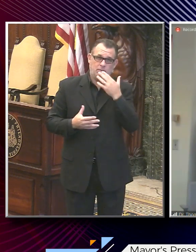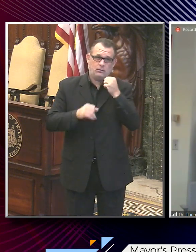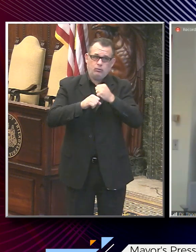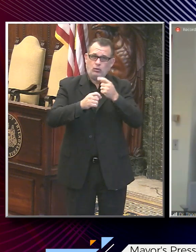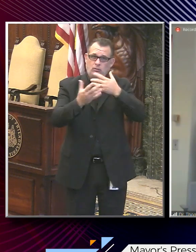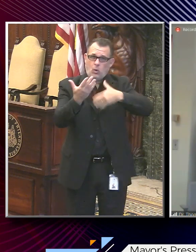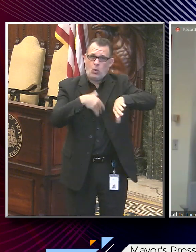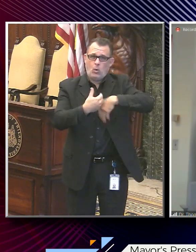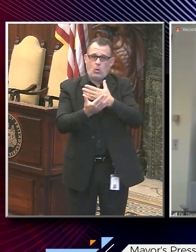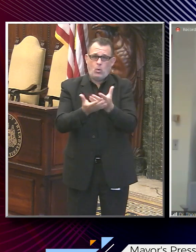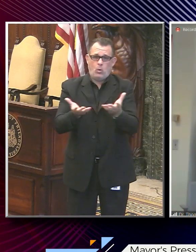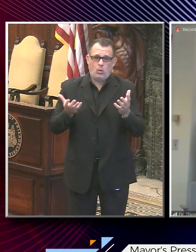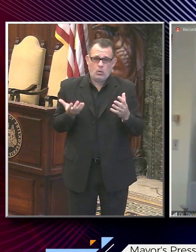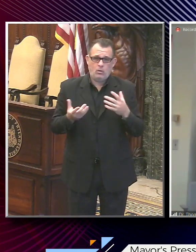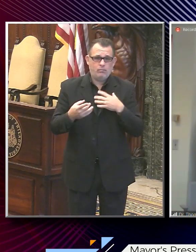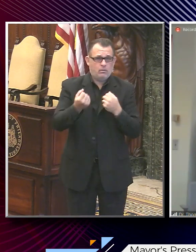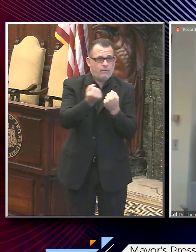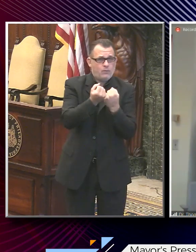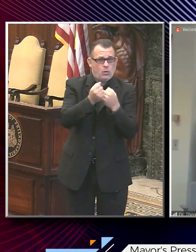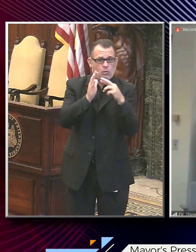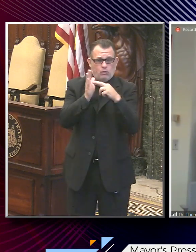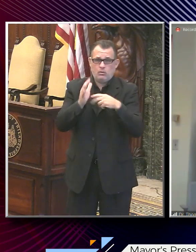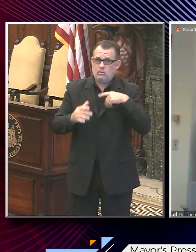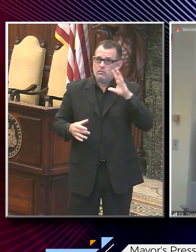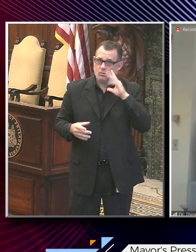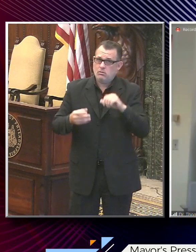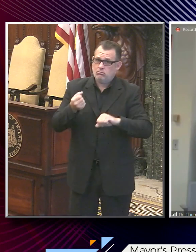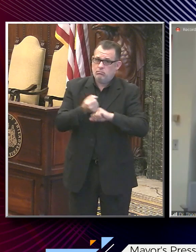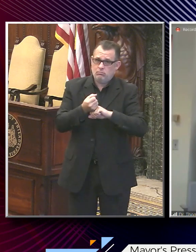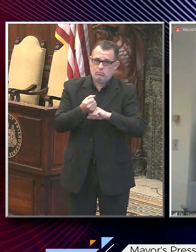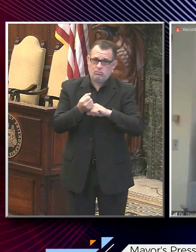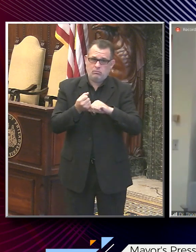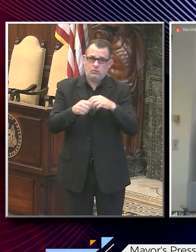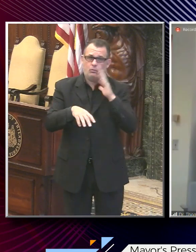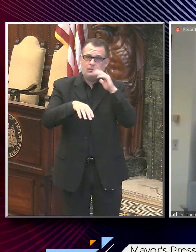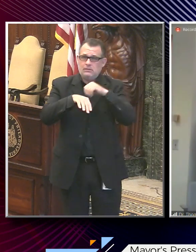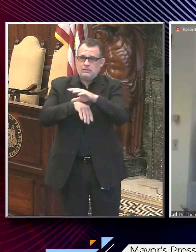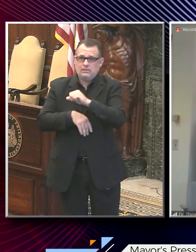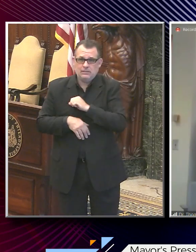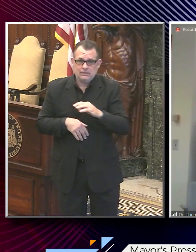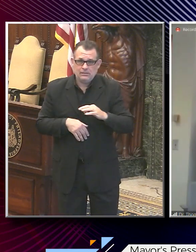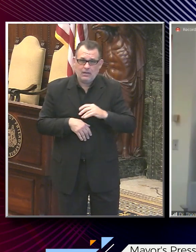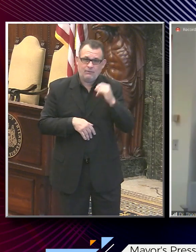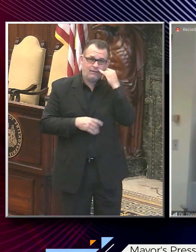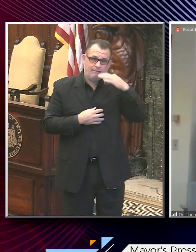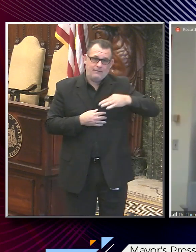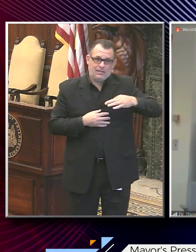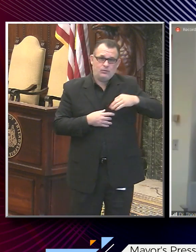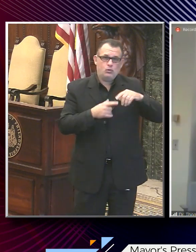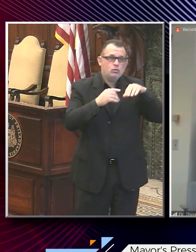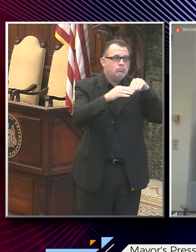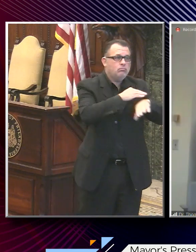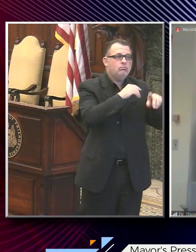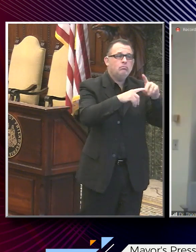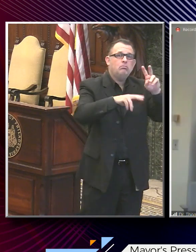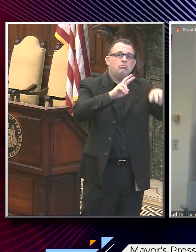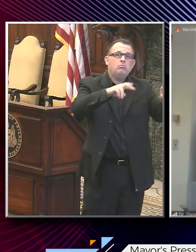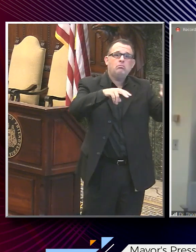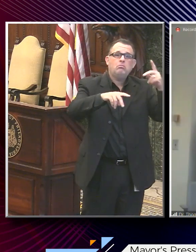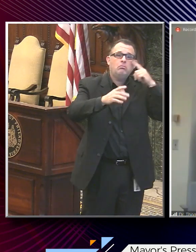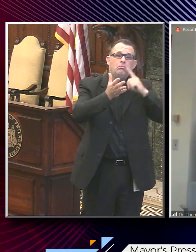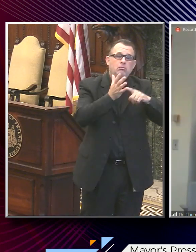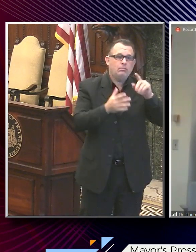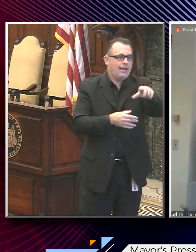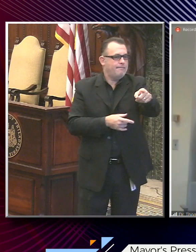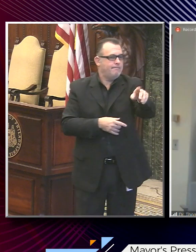be enforcing these regulations as much as we can. We'll be sending staff and perhaps volunteers into restaurants to educate restaurant managers